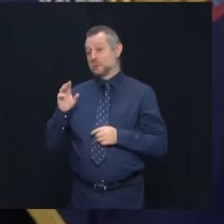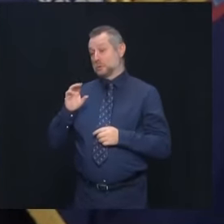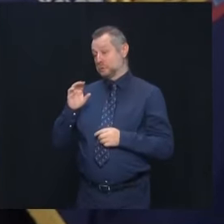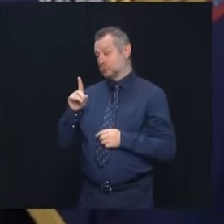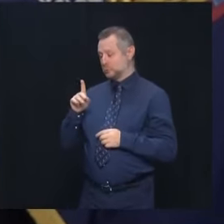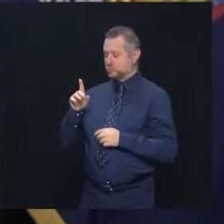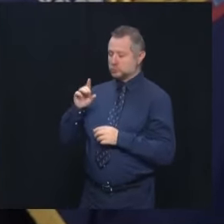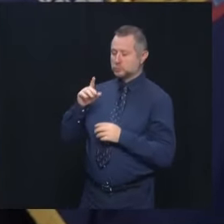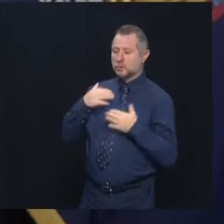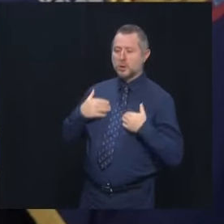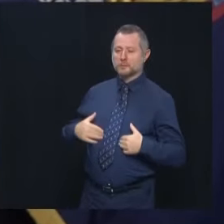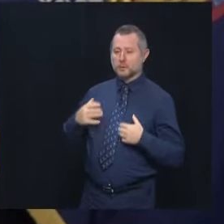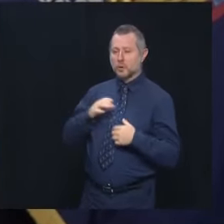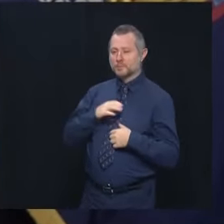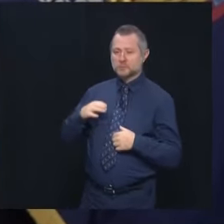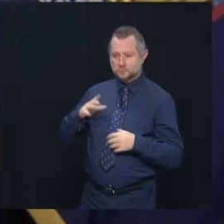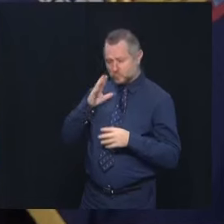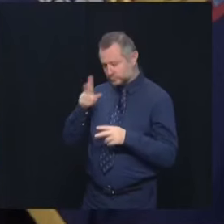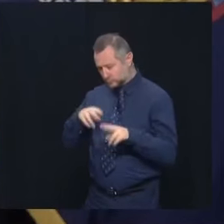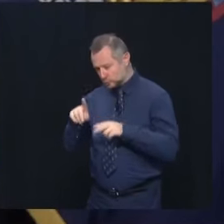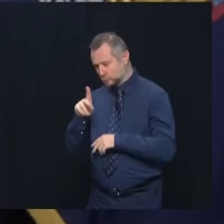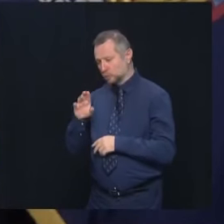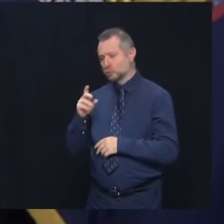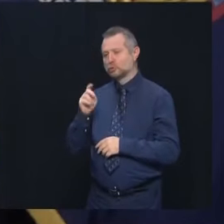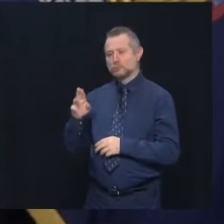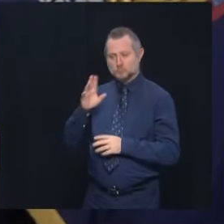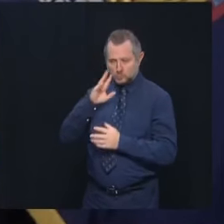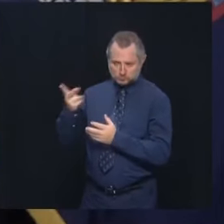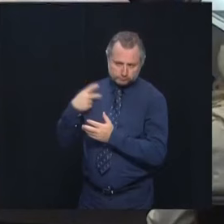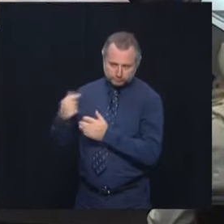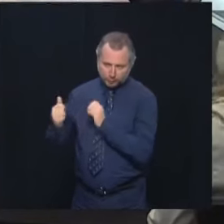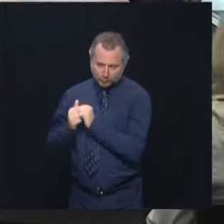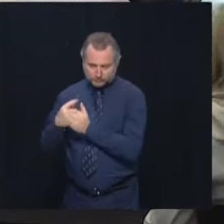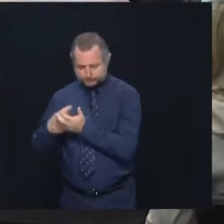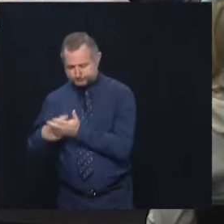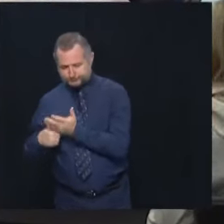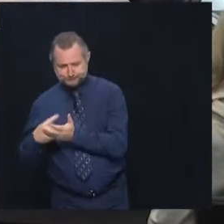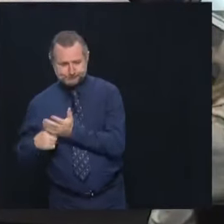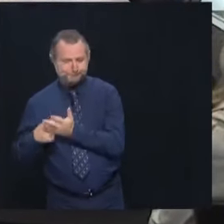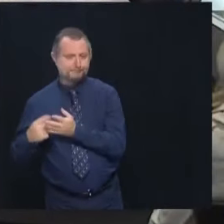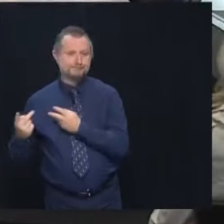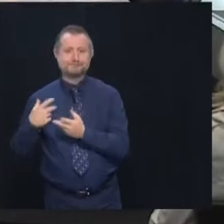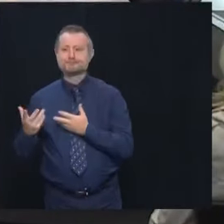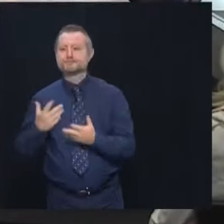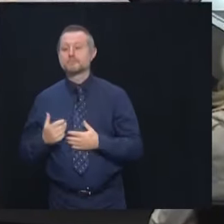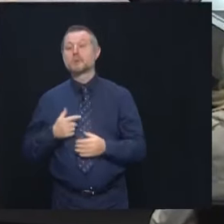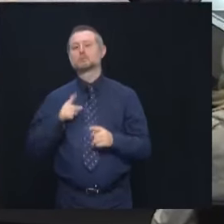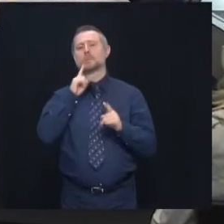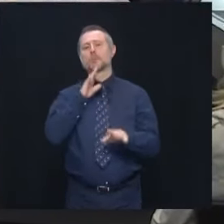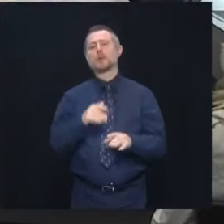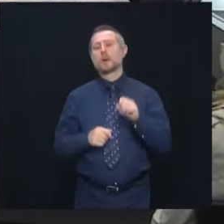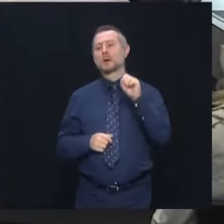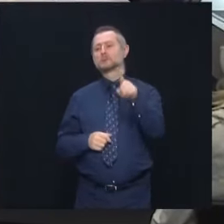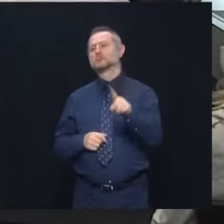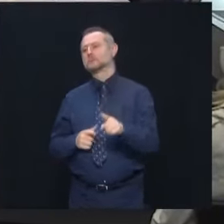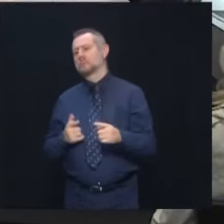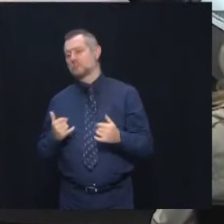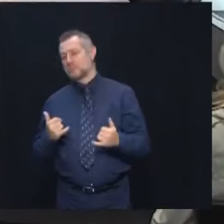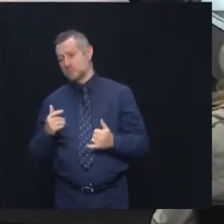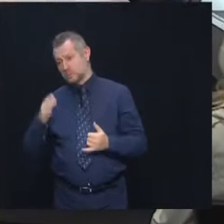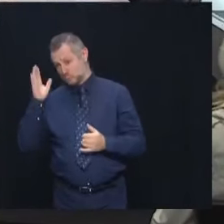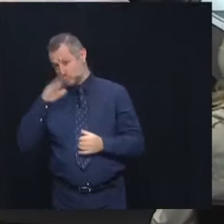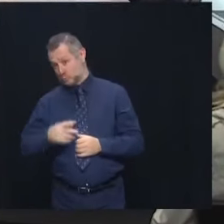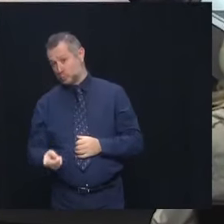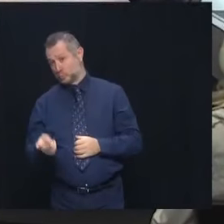and some other outside experts to make that determination. Line on the boundaries, like we know of two concerts